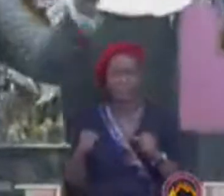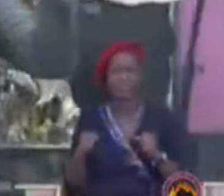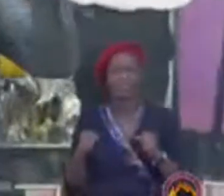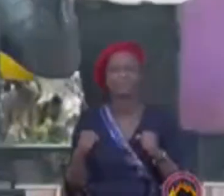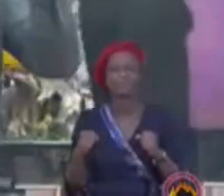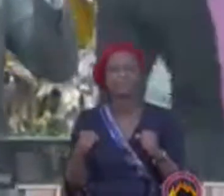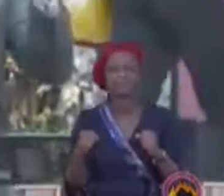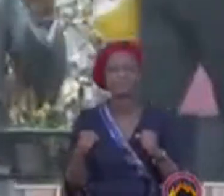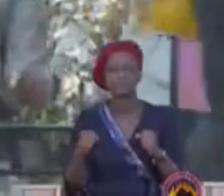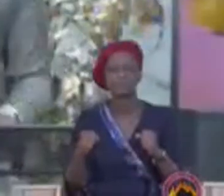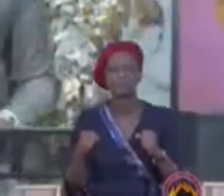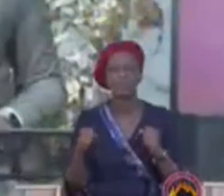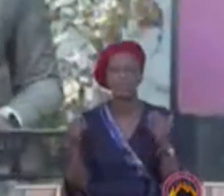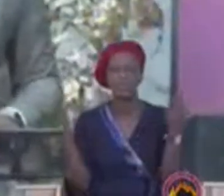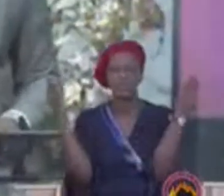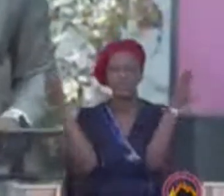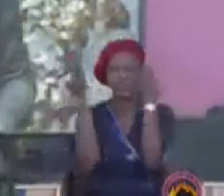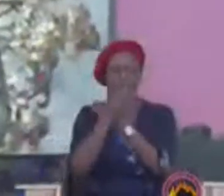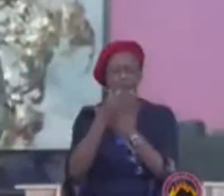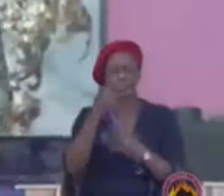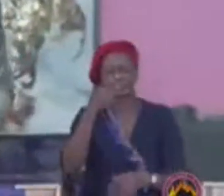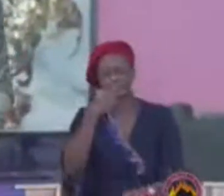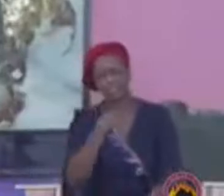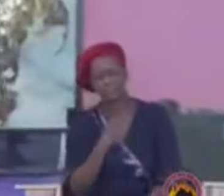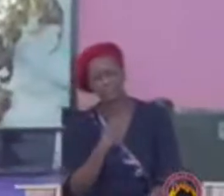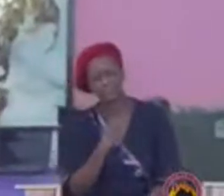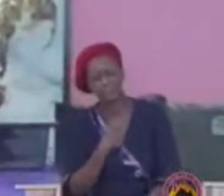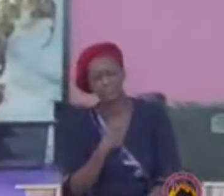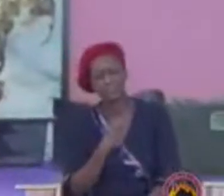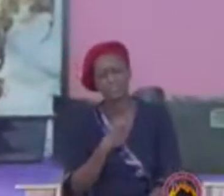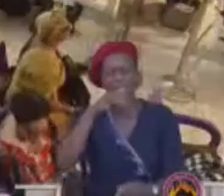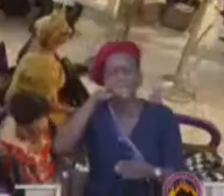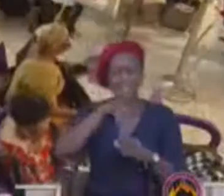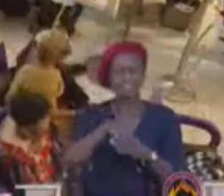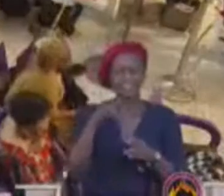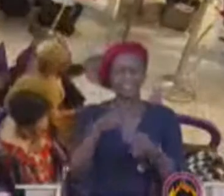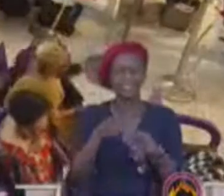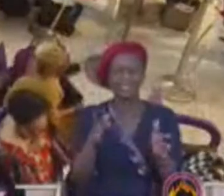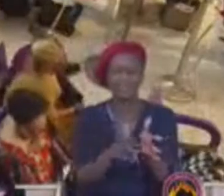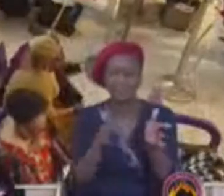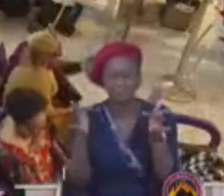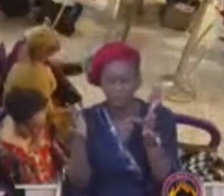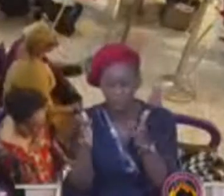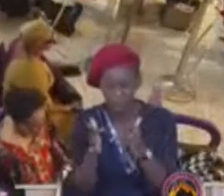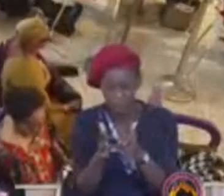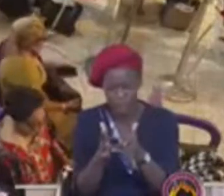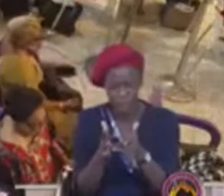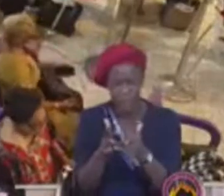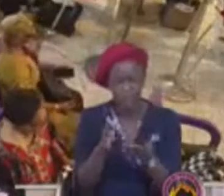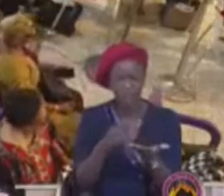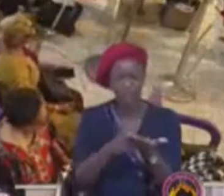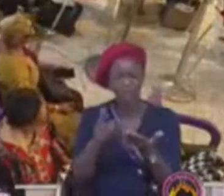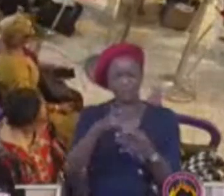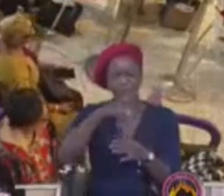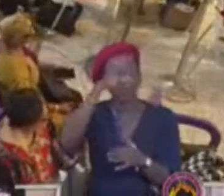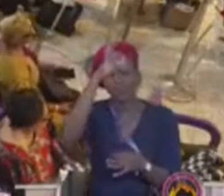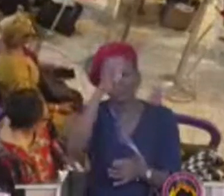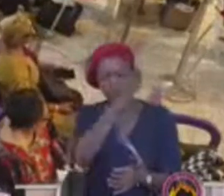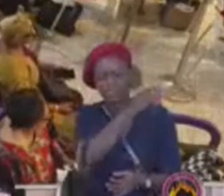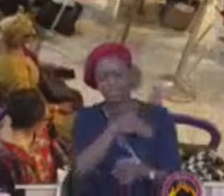power overshadow me in the name of Jesus.